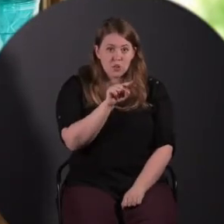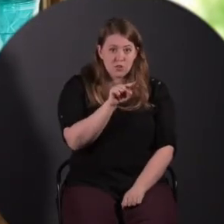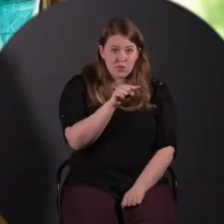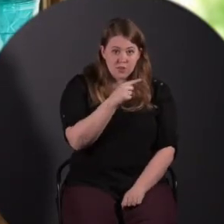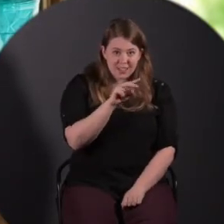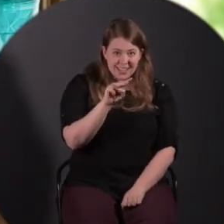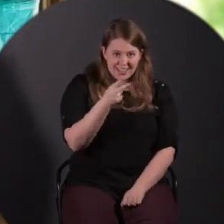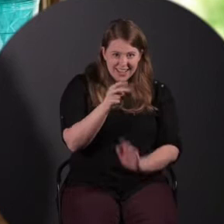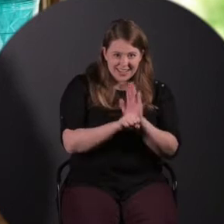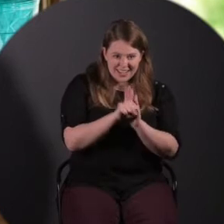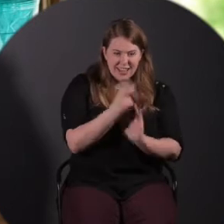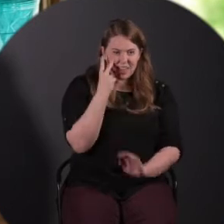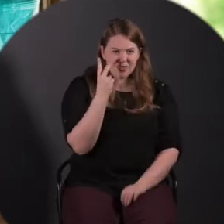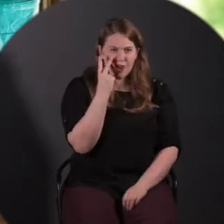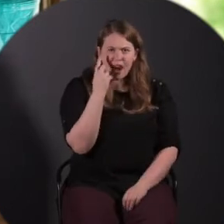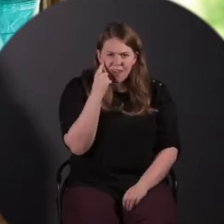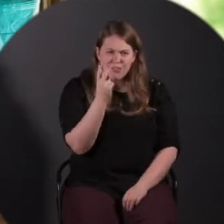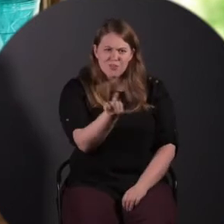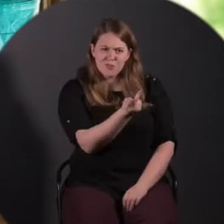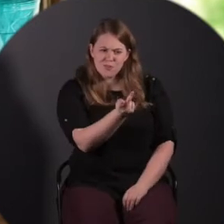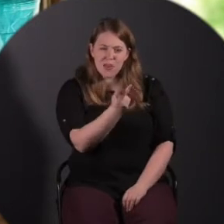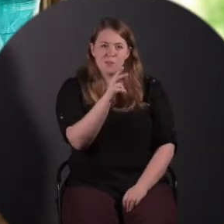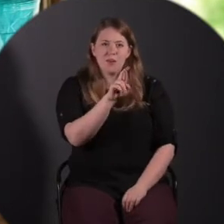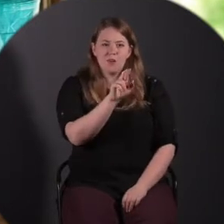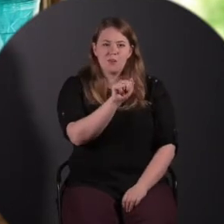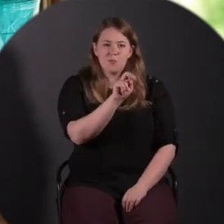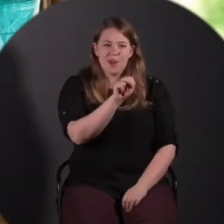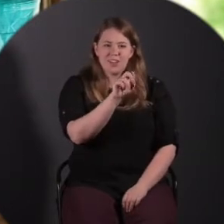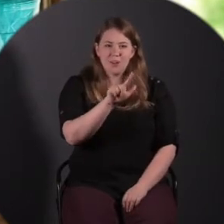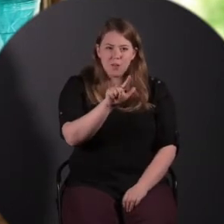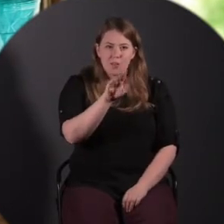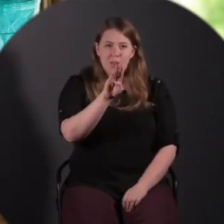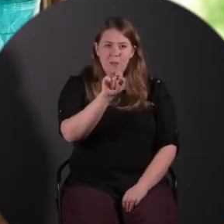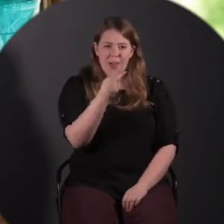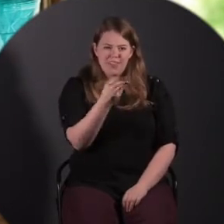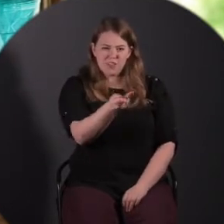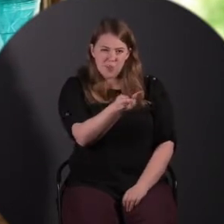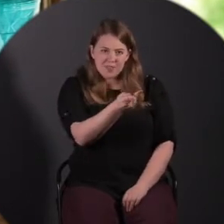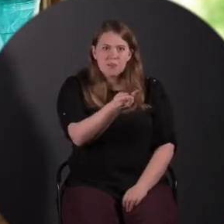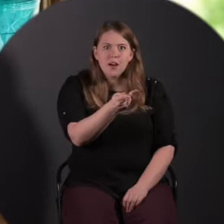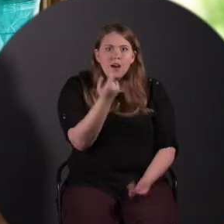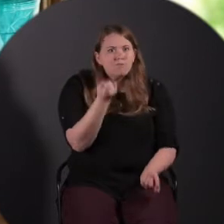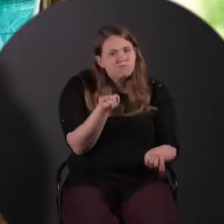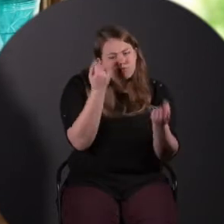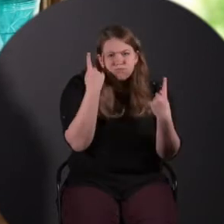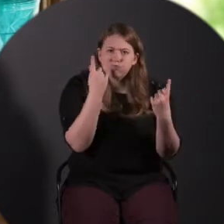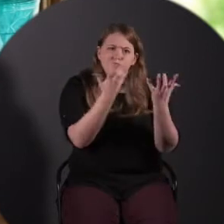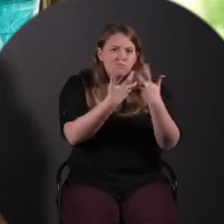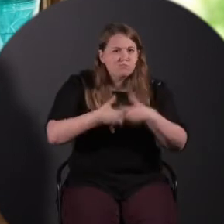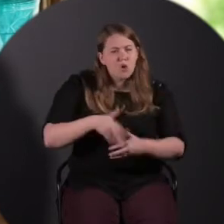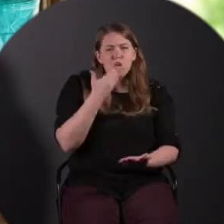that Randall and Beth had it all going on. They seemed to get parenting. They seemed to get communicating. They knew how to manage